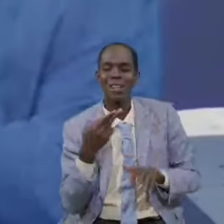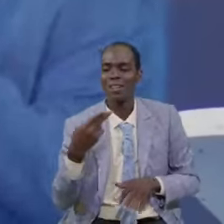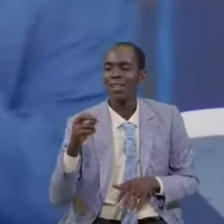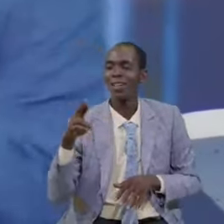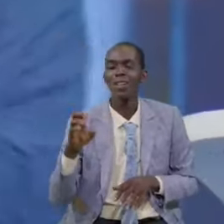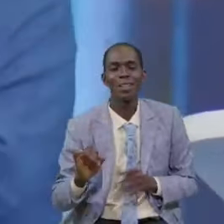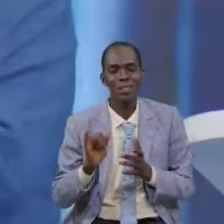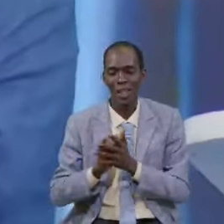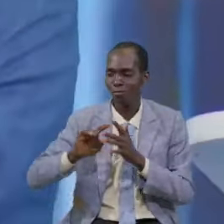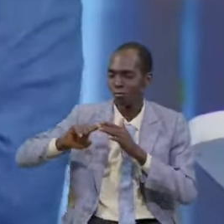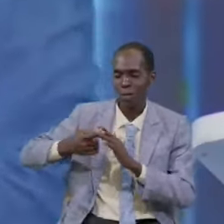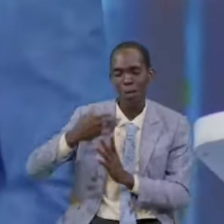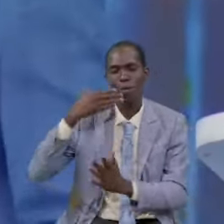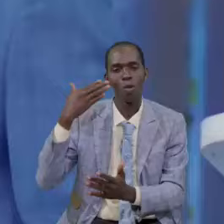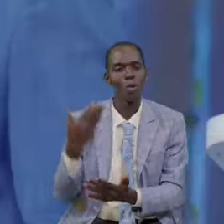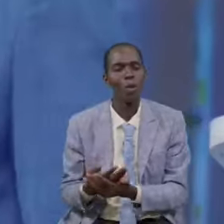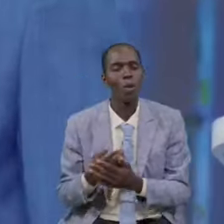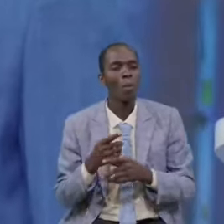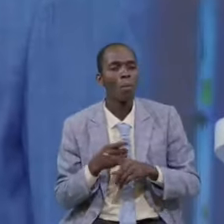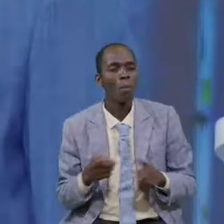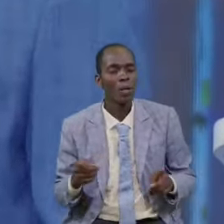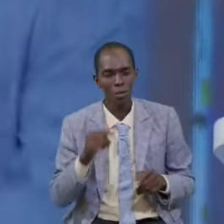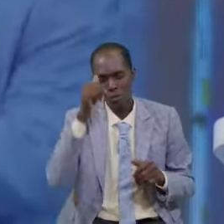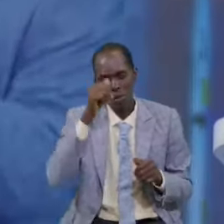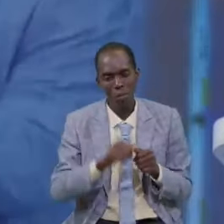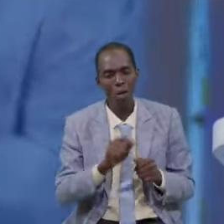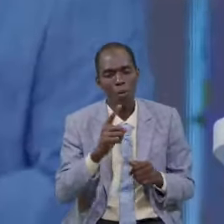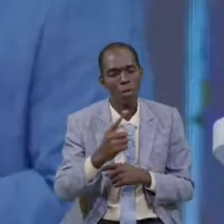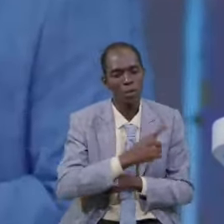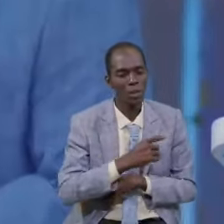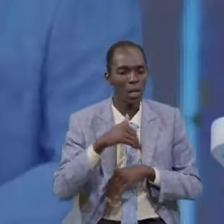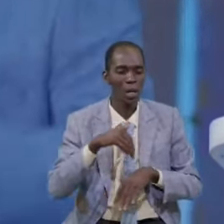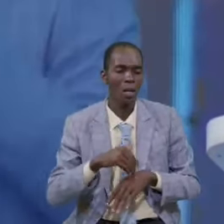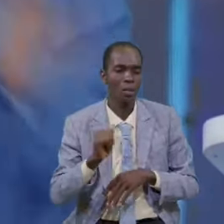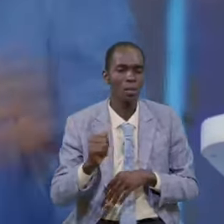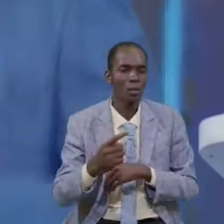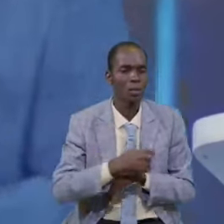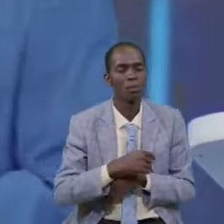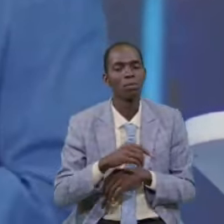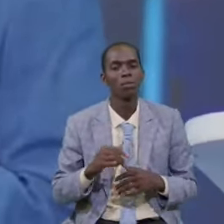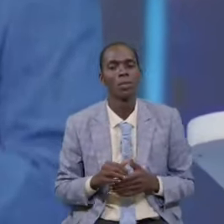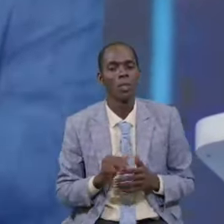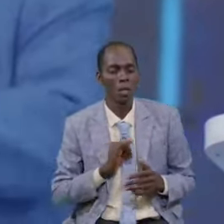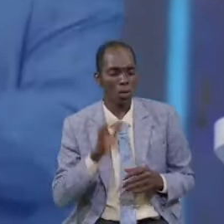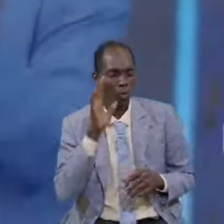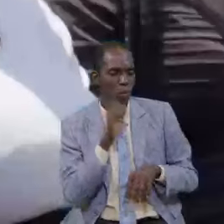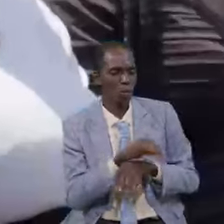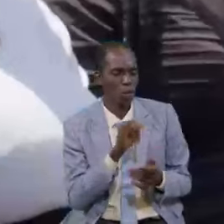a day at a time, "I'll conquer that. I'll conquer that problem. I'll solve that problem.